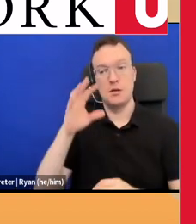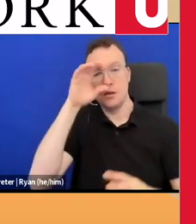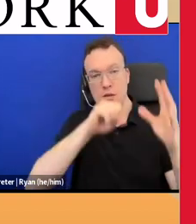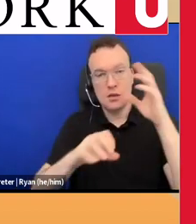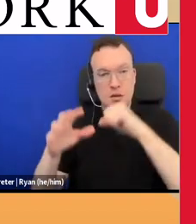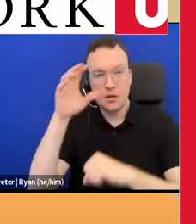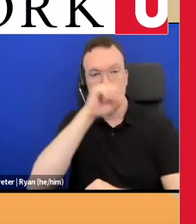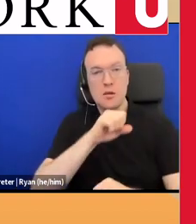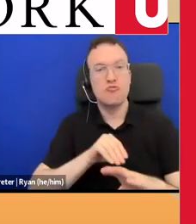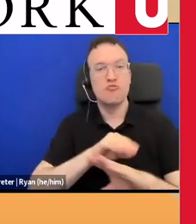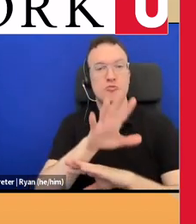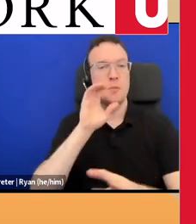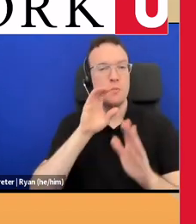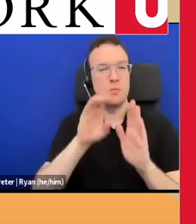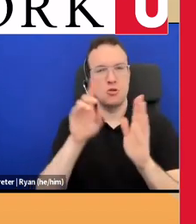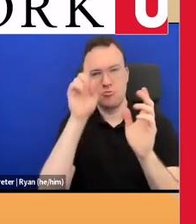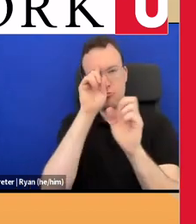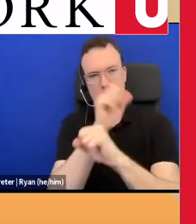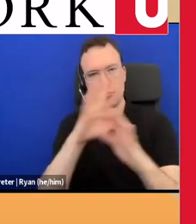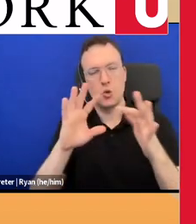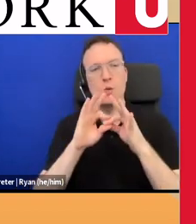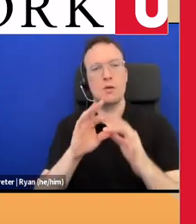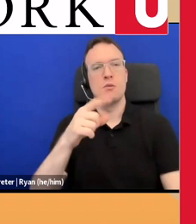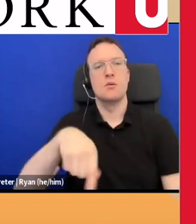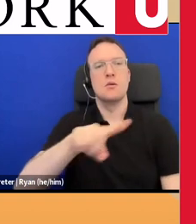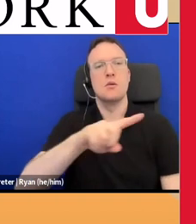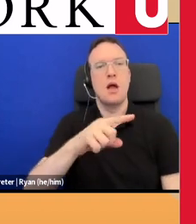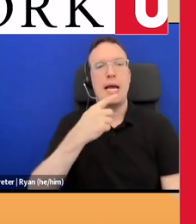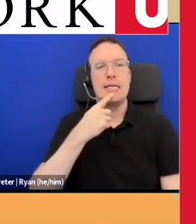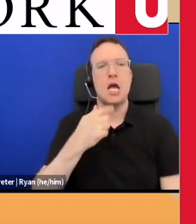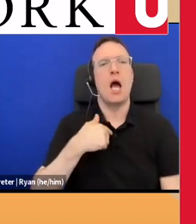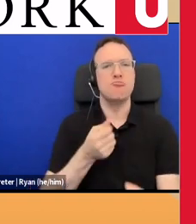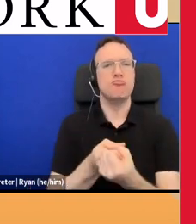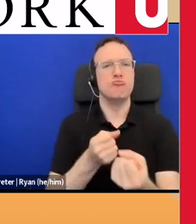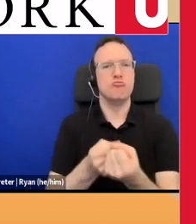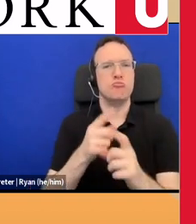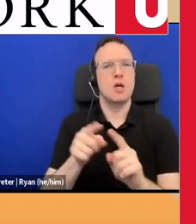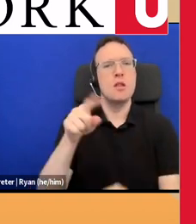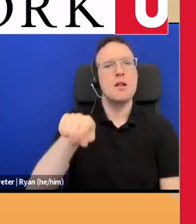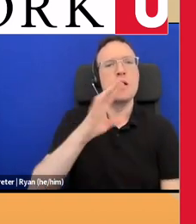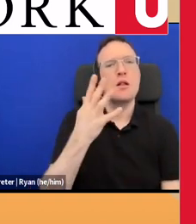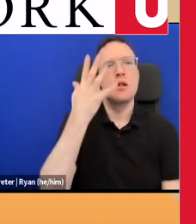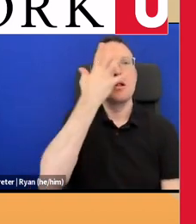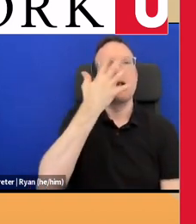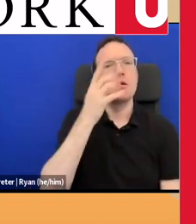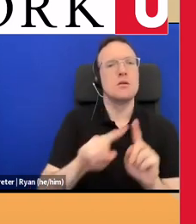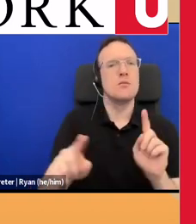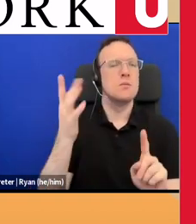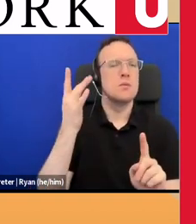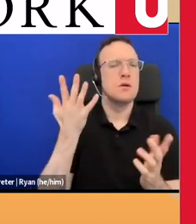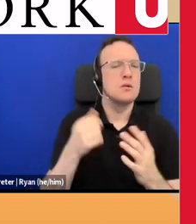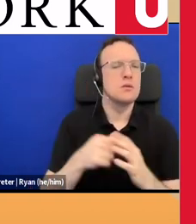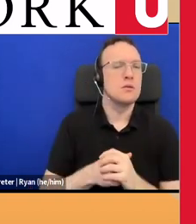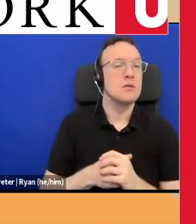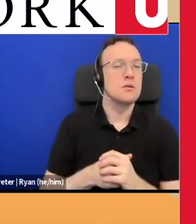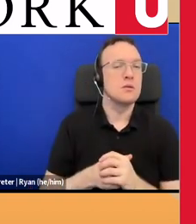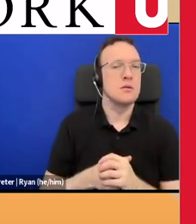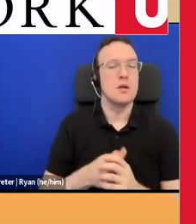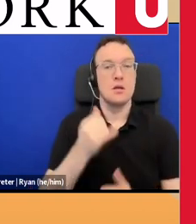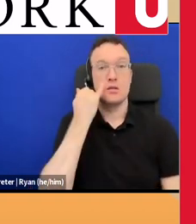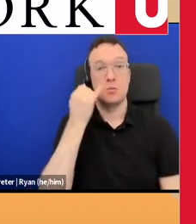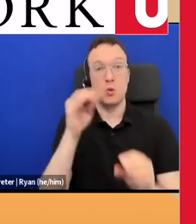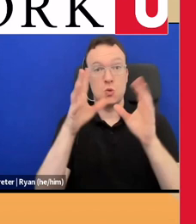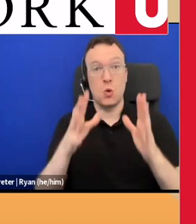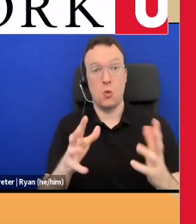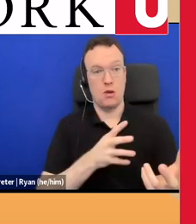shaped the image you have of those you claim to be in solidarity with? What if there is no one that